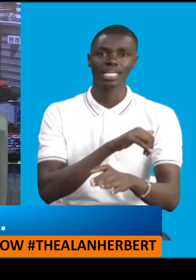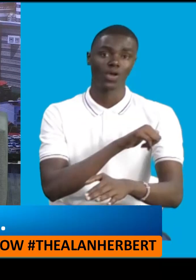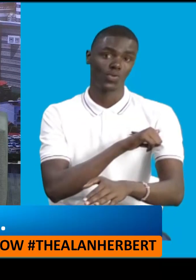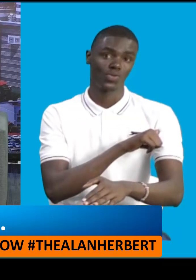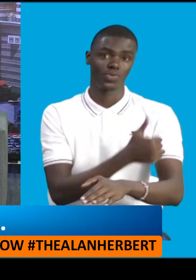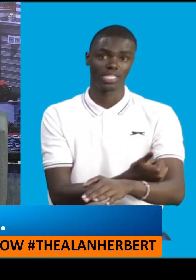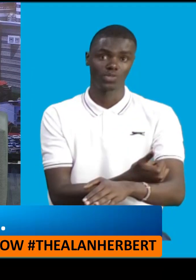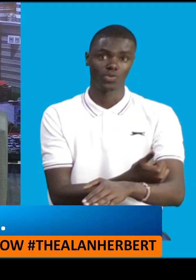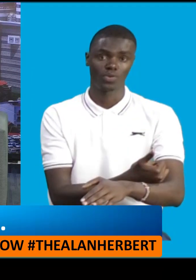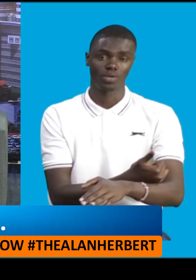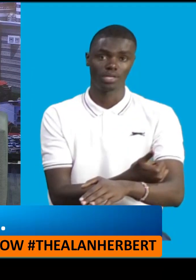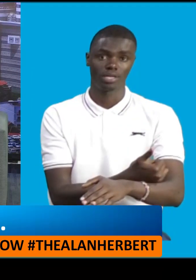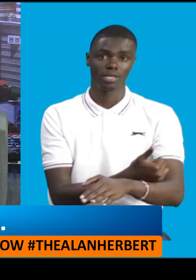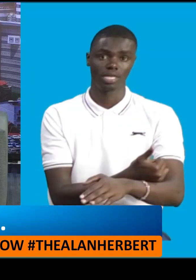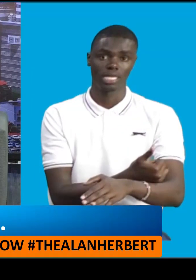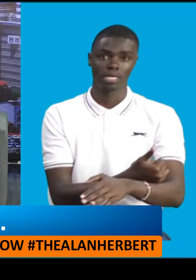Pre-authorization